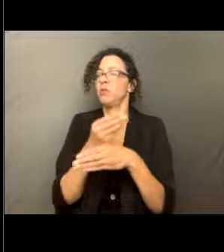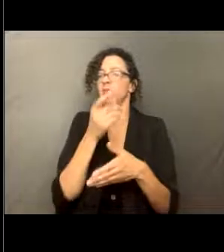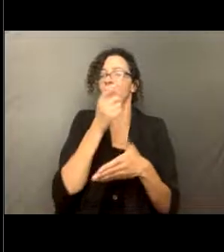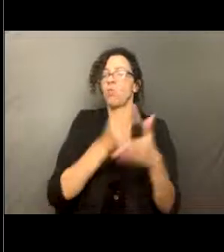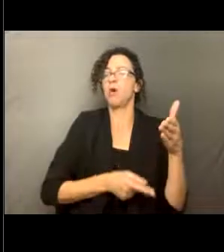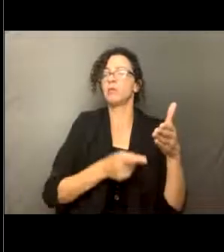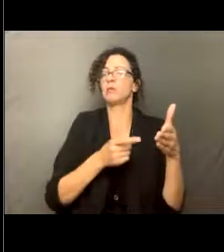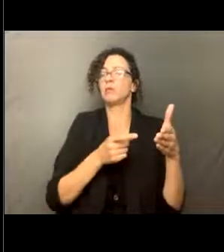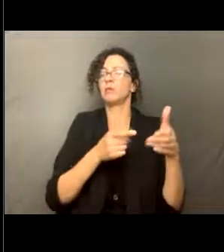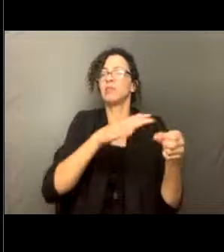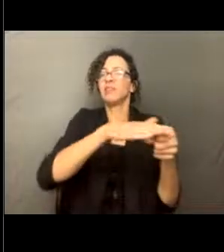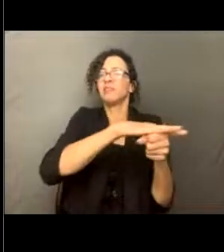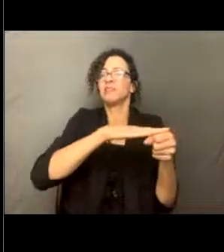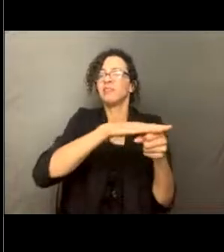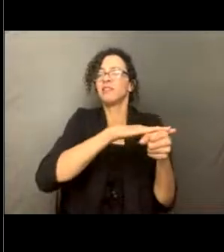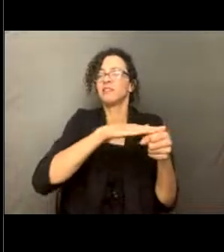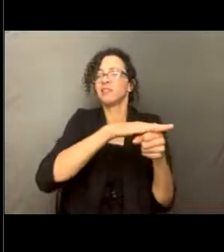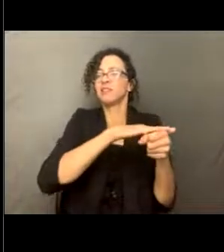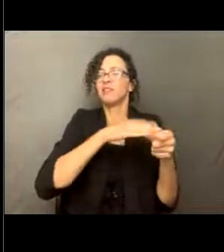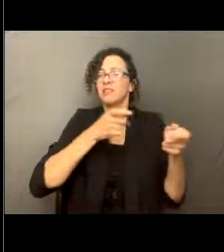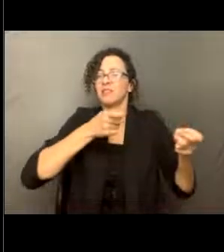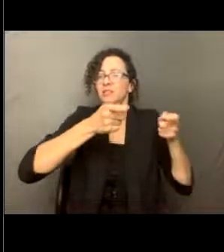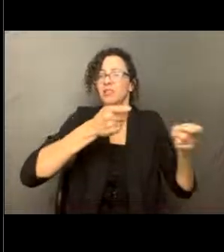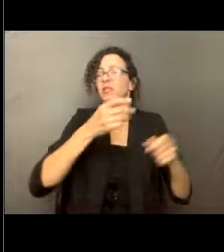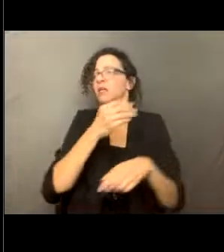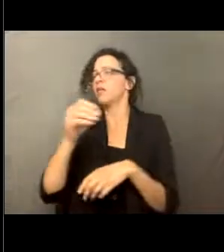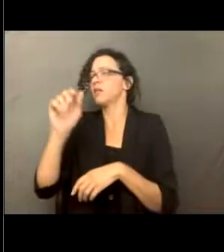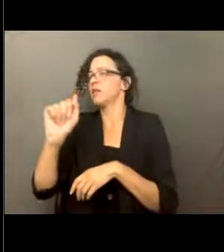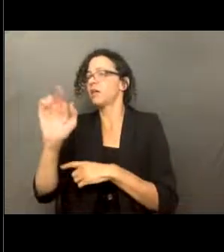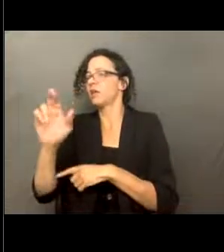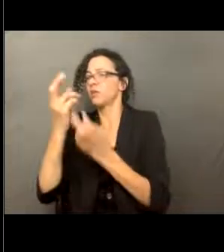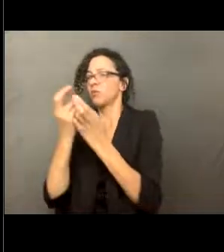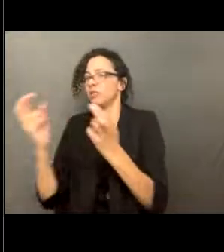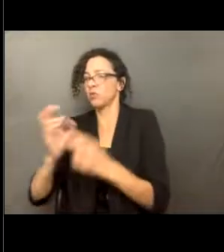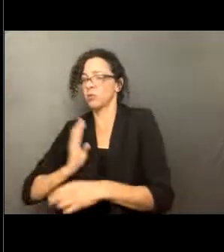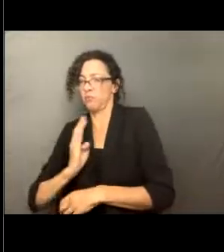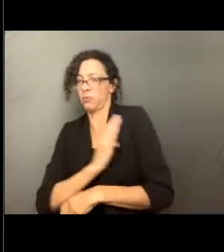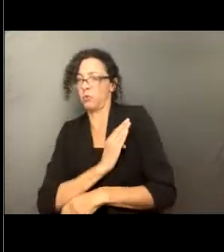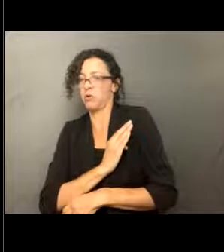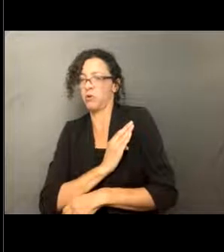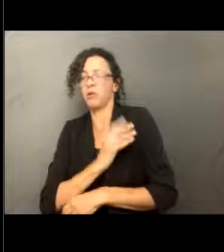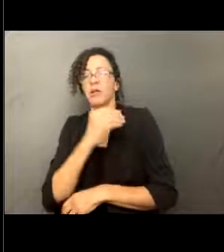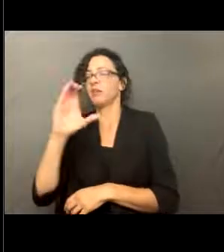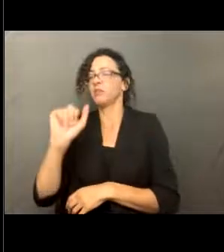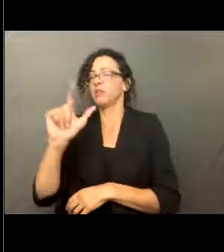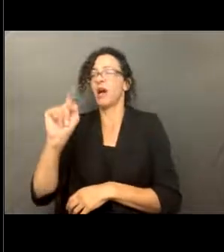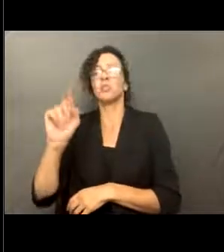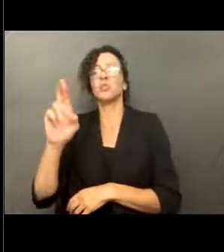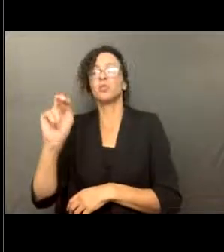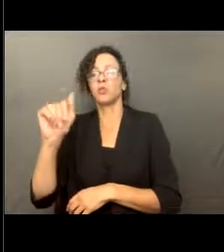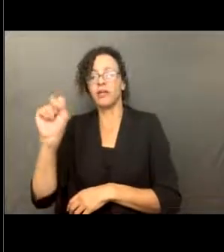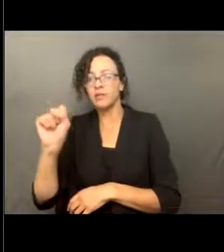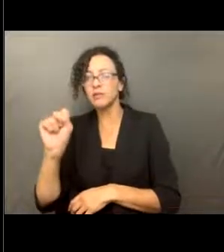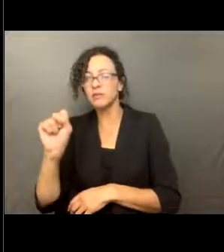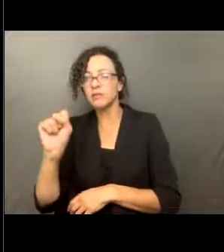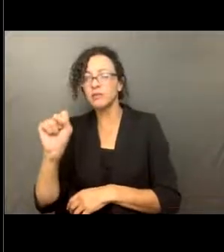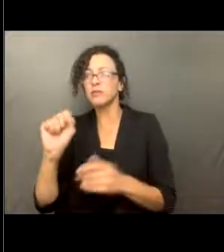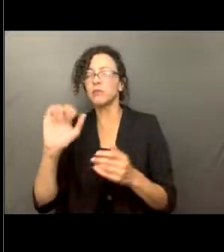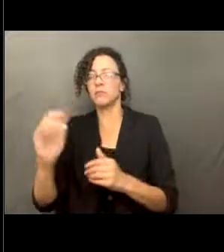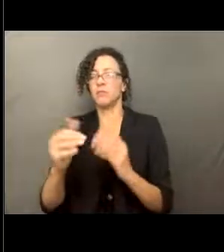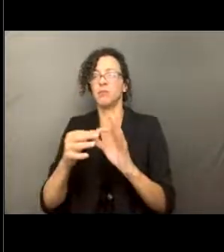Air Resources Board and what's in the jurisdiction over here of Caltrans. And so I just wanted to highlight that, you know, we are going to continue